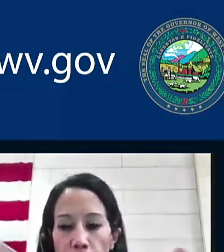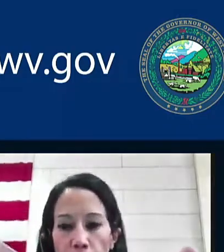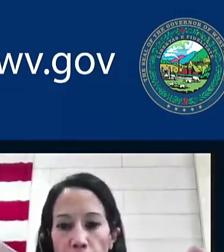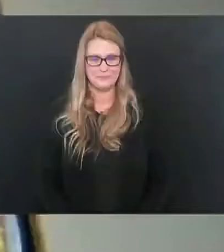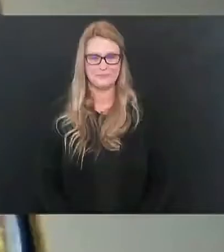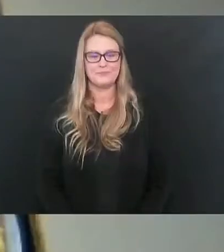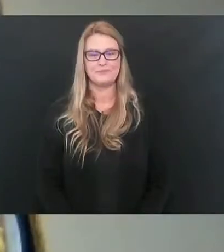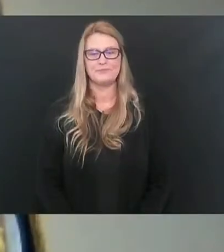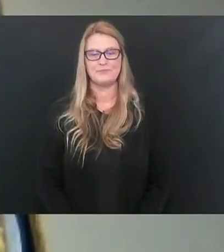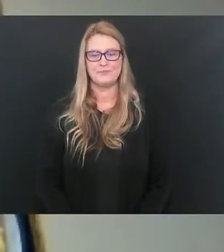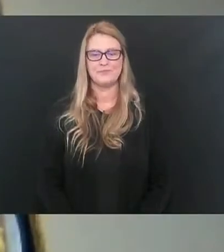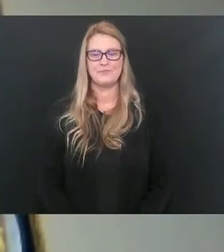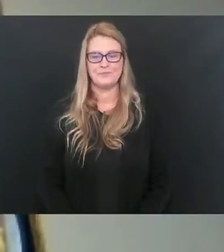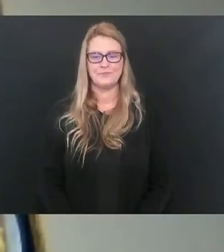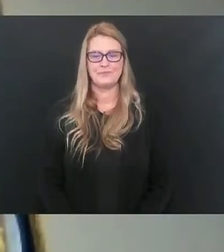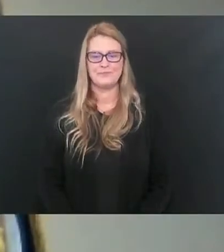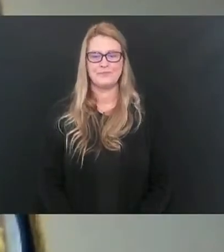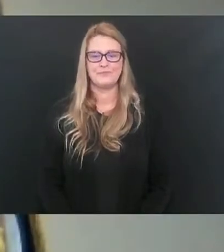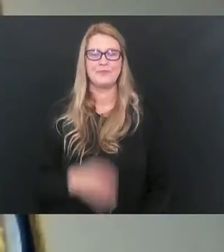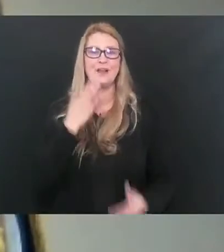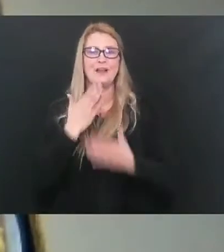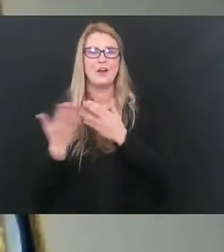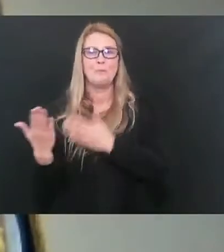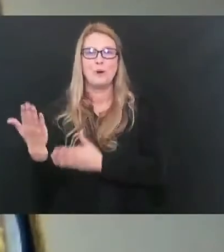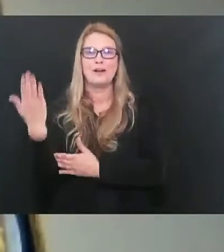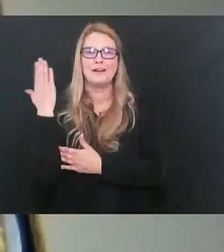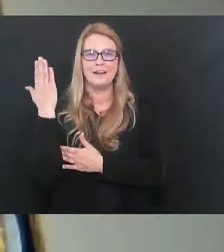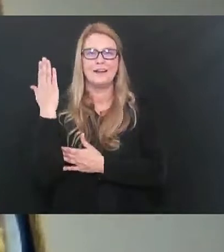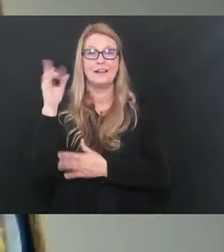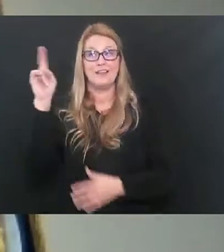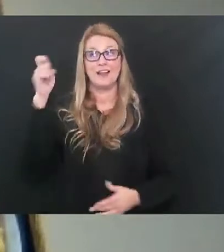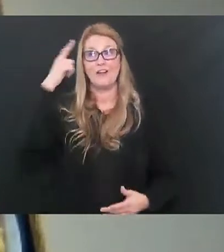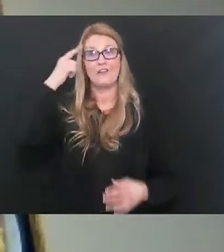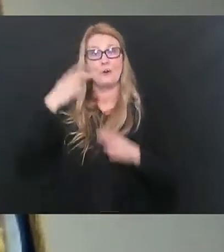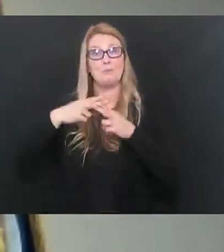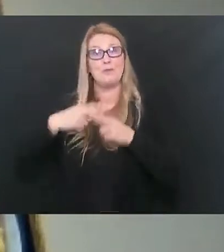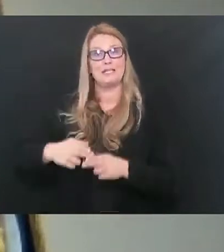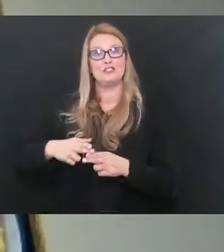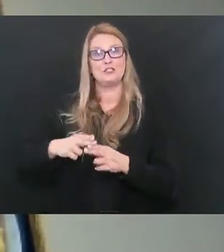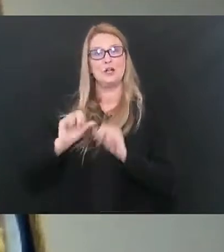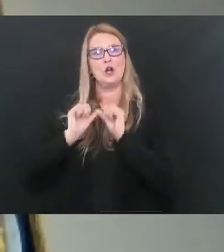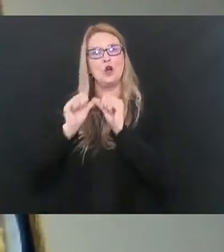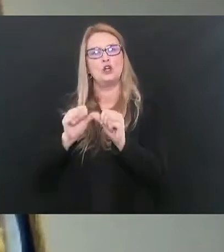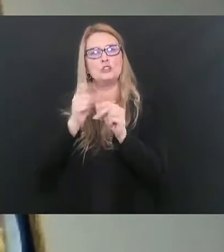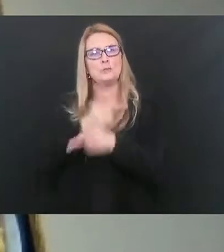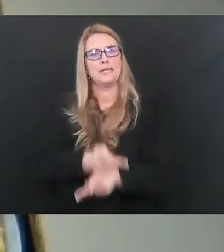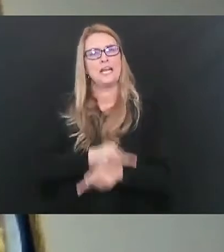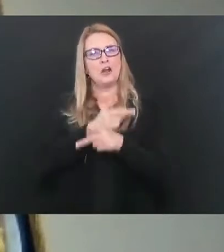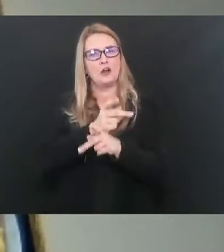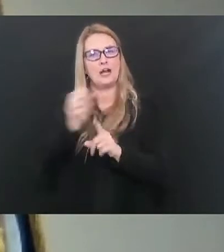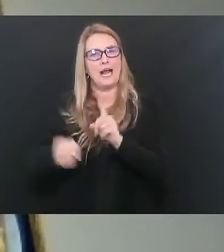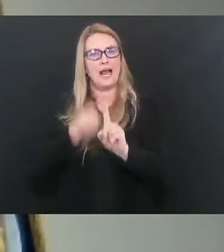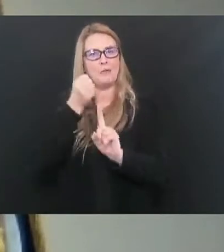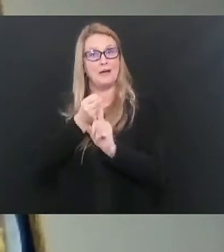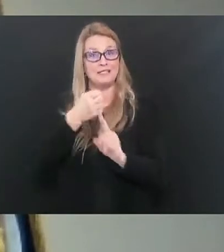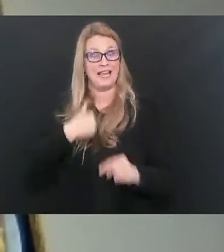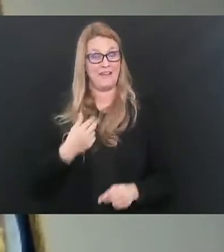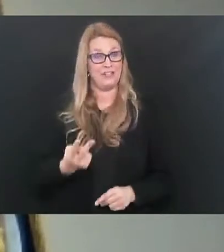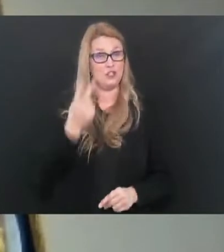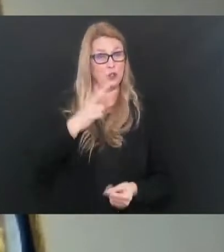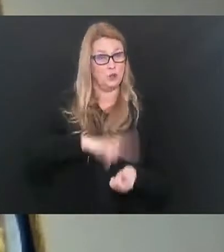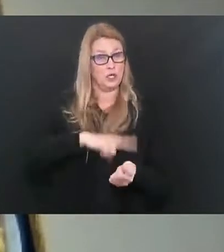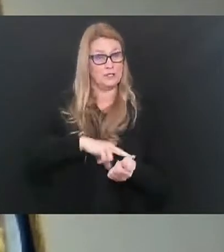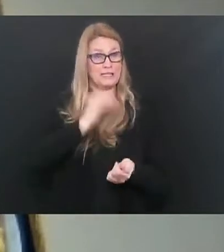Morning, everyone. The governor mentioned long-term care outbreaks and where we are. We only have 2 outbreaks in nursing homes